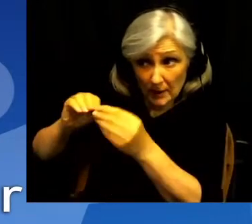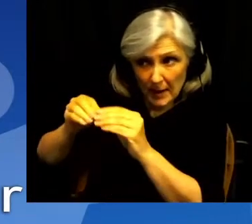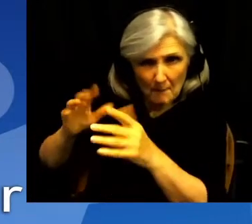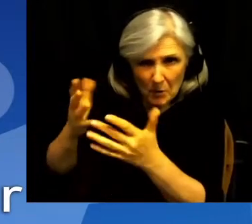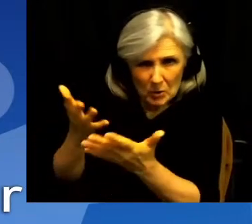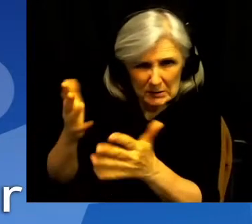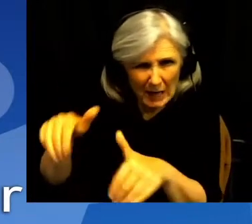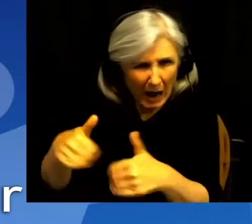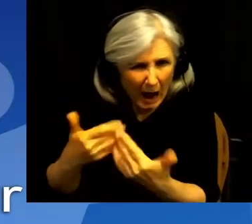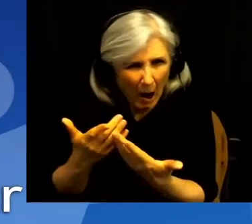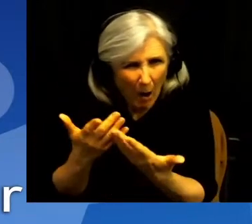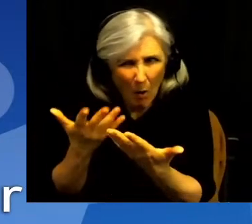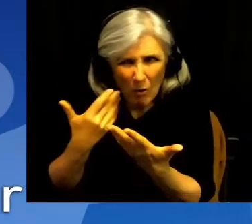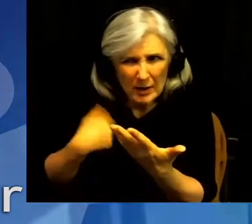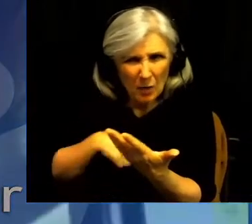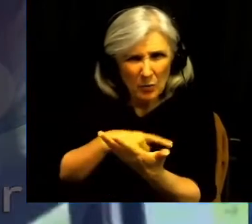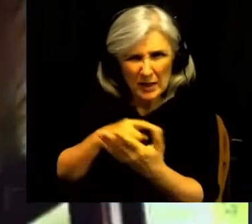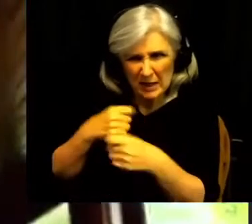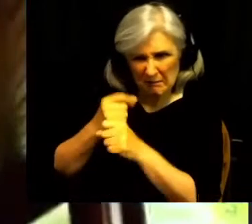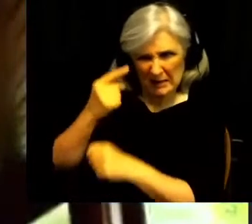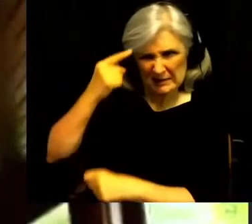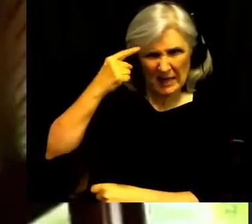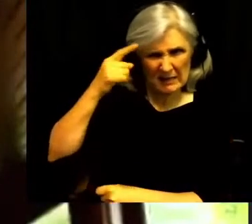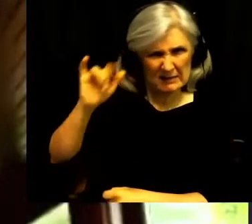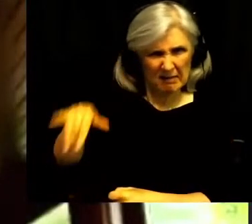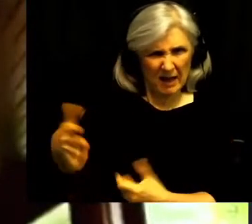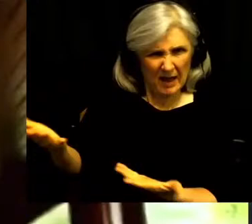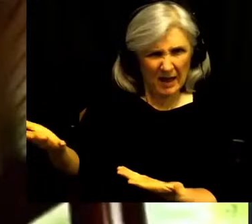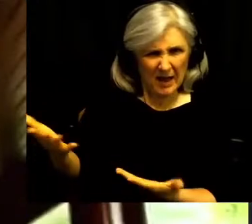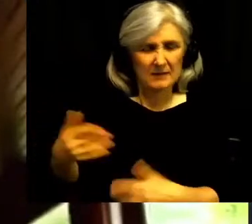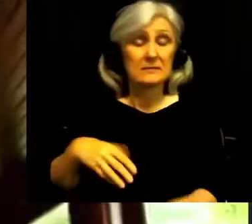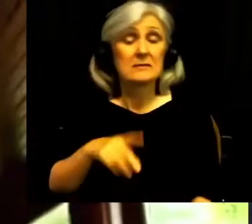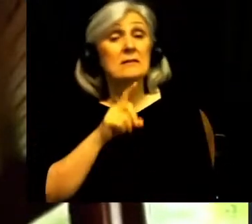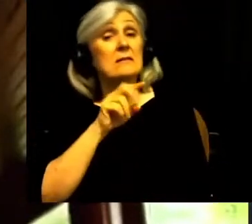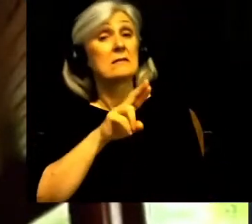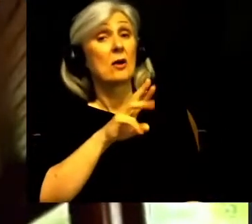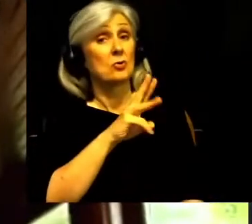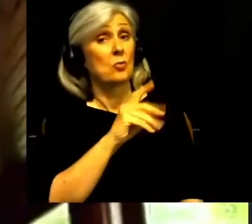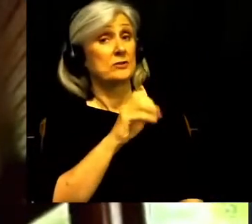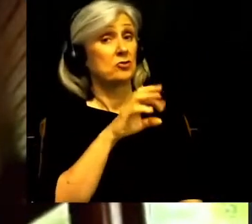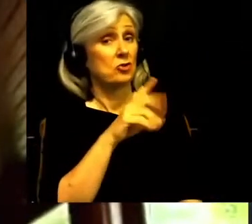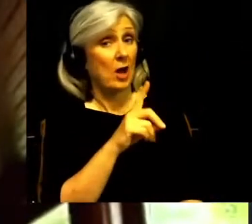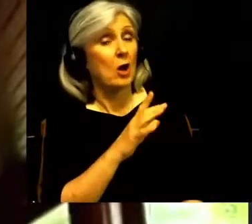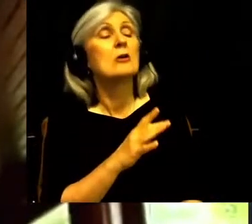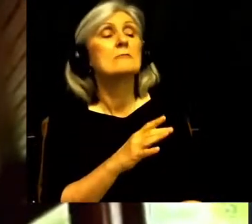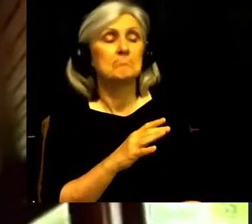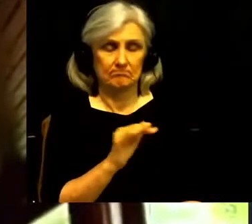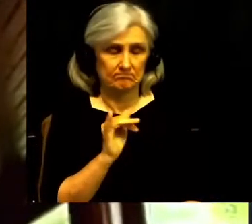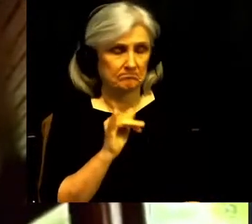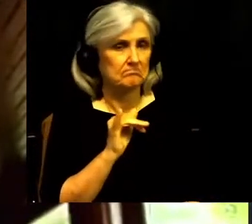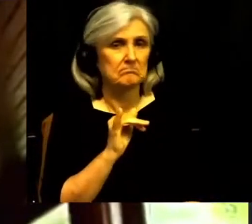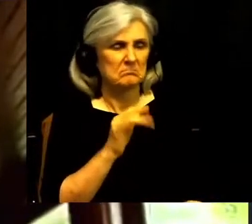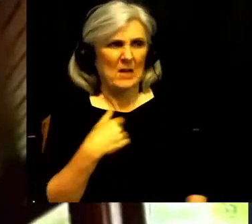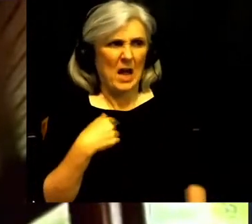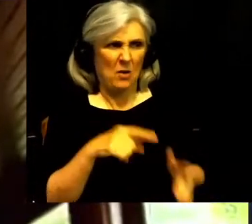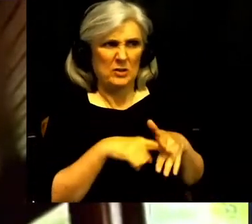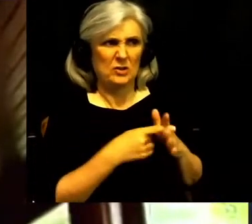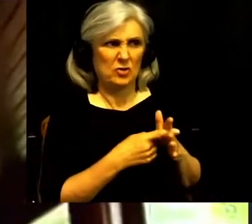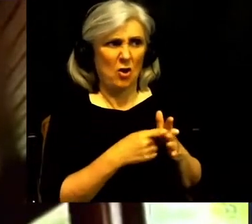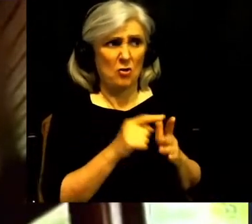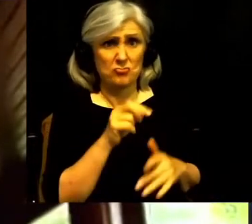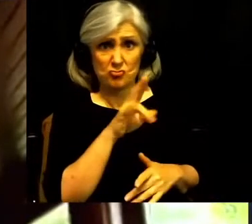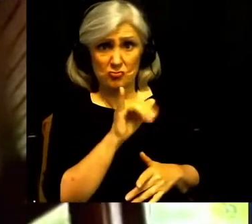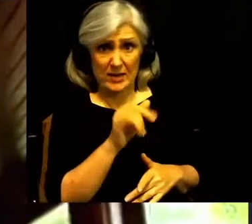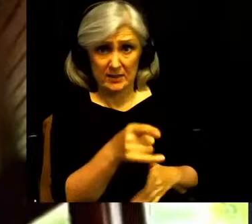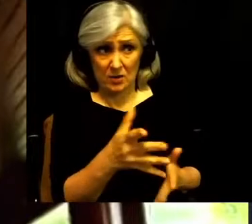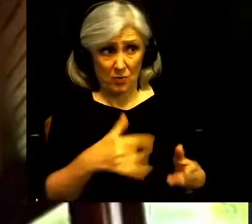Well, I can start from my perspective as someone who's thought about this and looks at the data a lot. And Tracy, if you have things to add, you can.